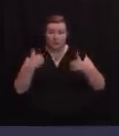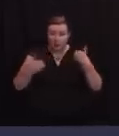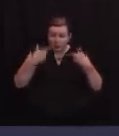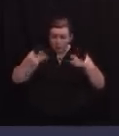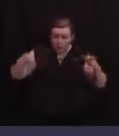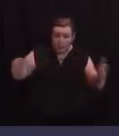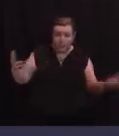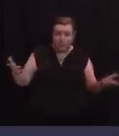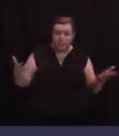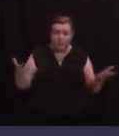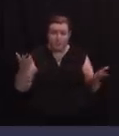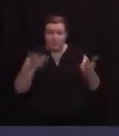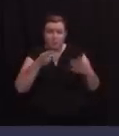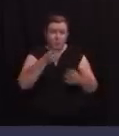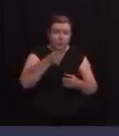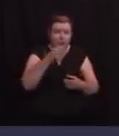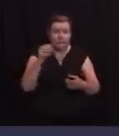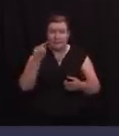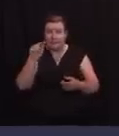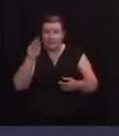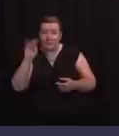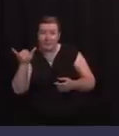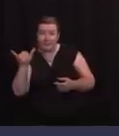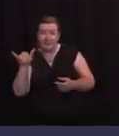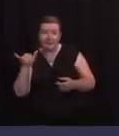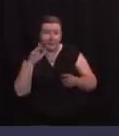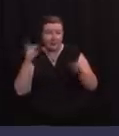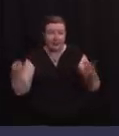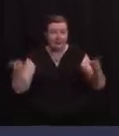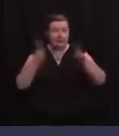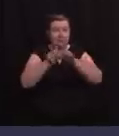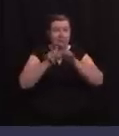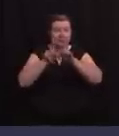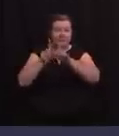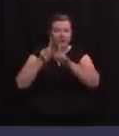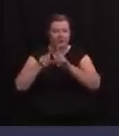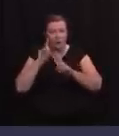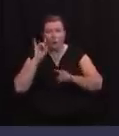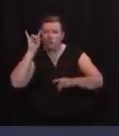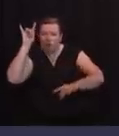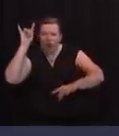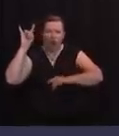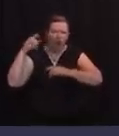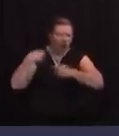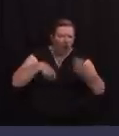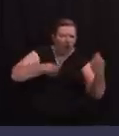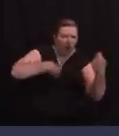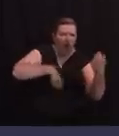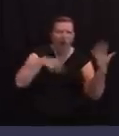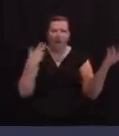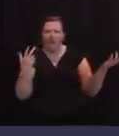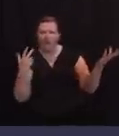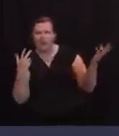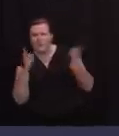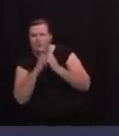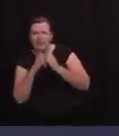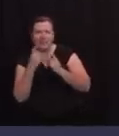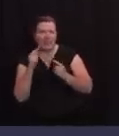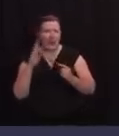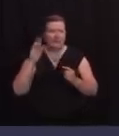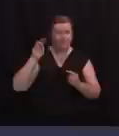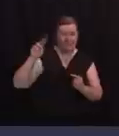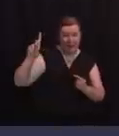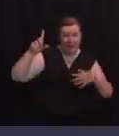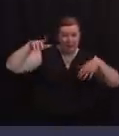would accompany them to a rock concert, you know, VIP, meet the band and so forth, anything like that.